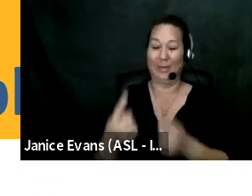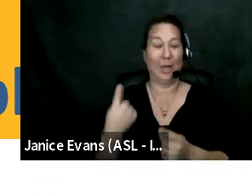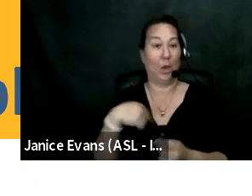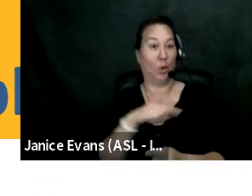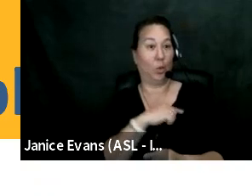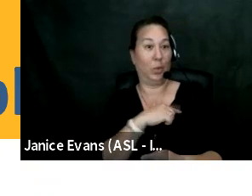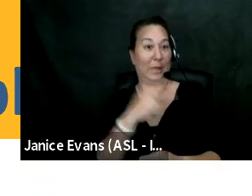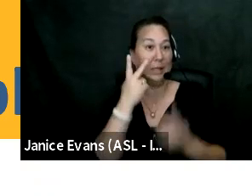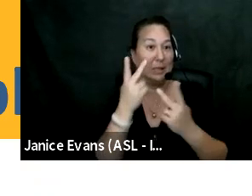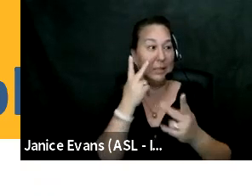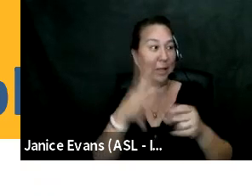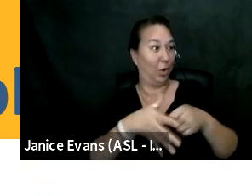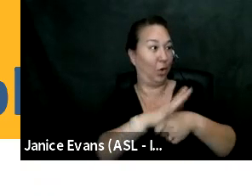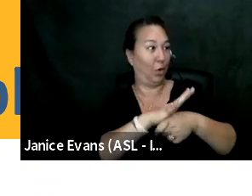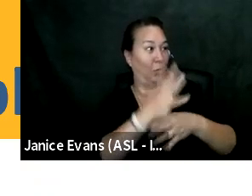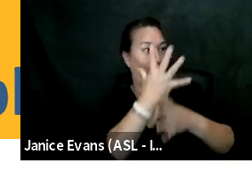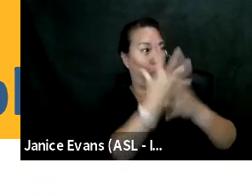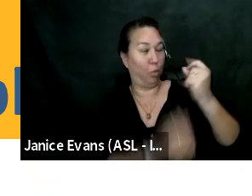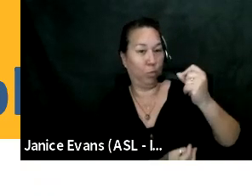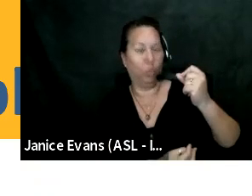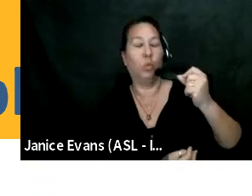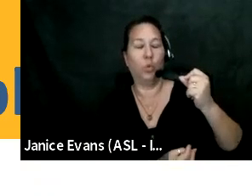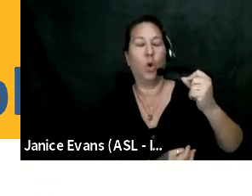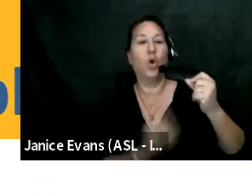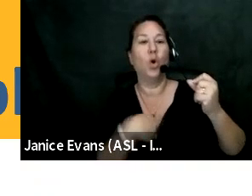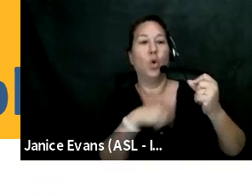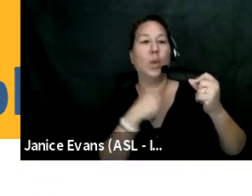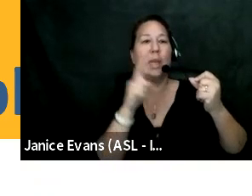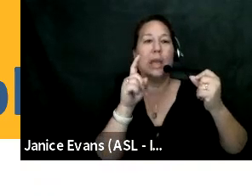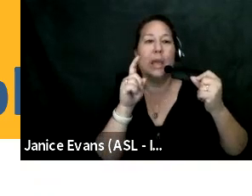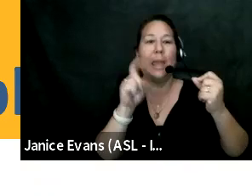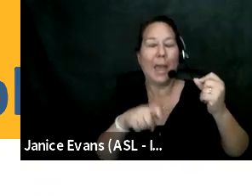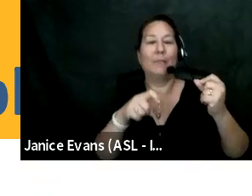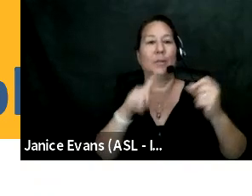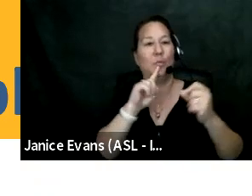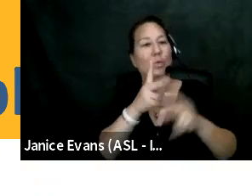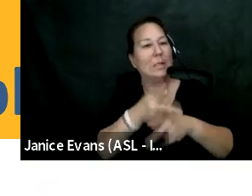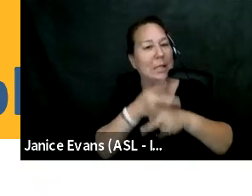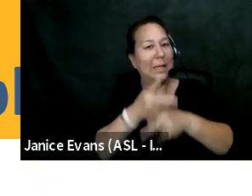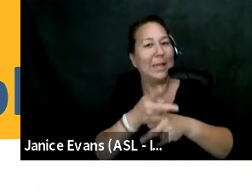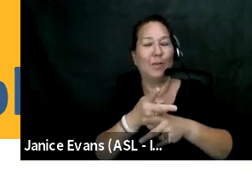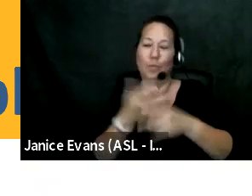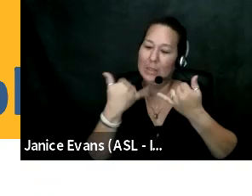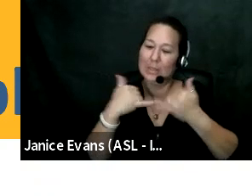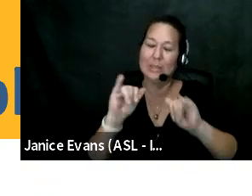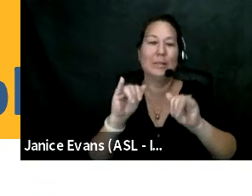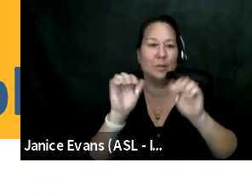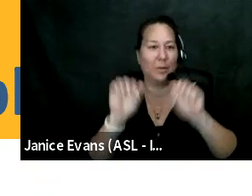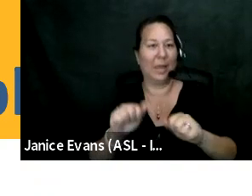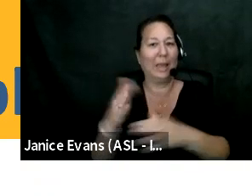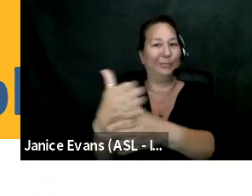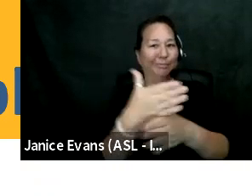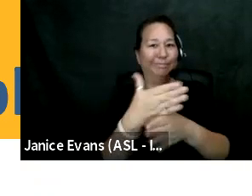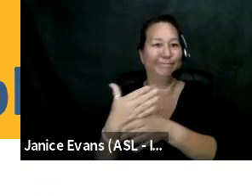will continue to prevent COVID transmission and serious illness. We will continue